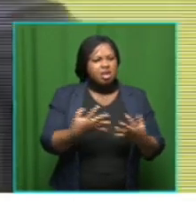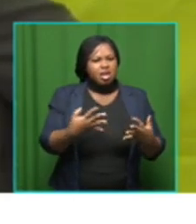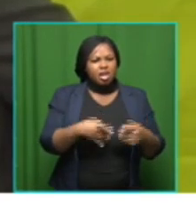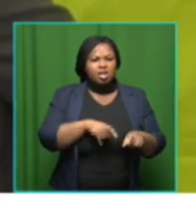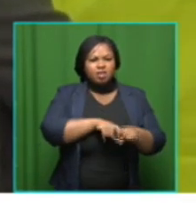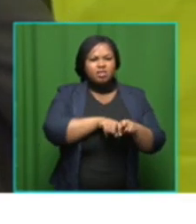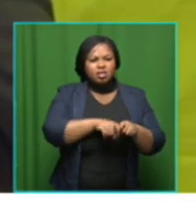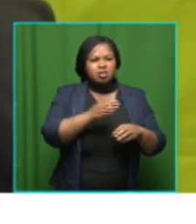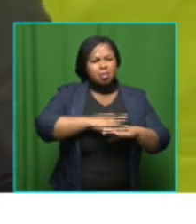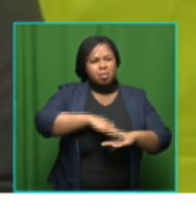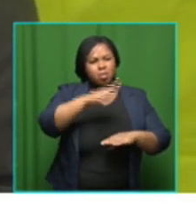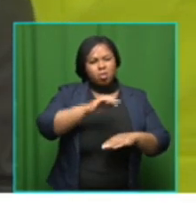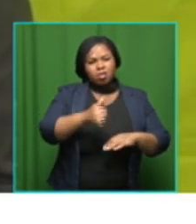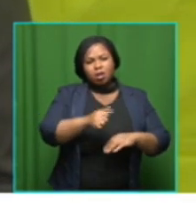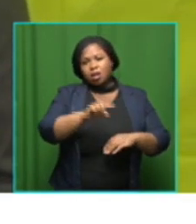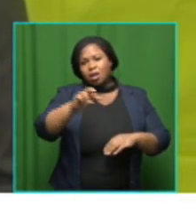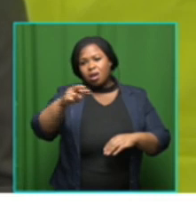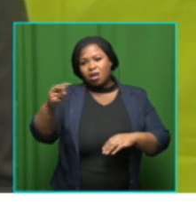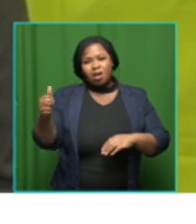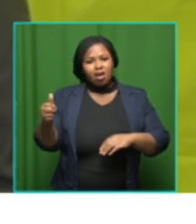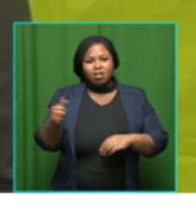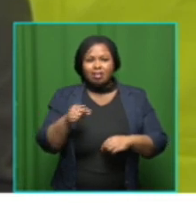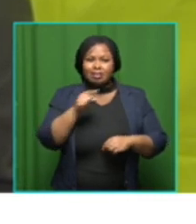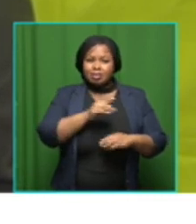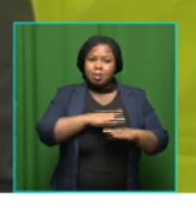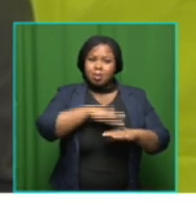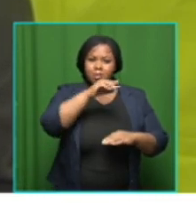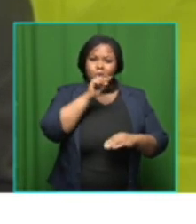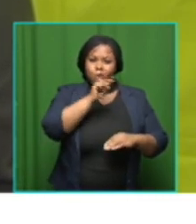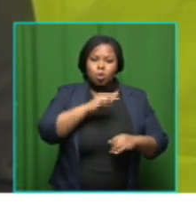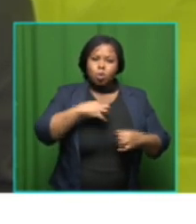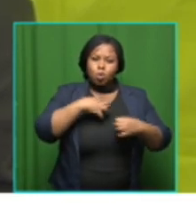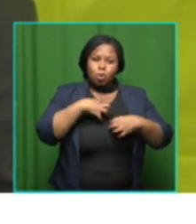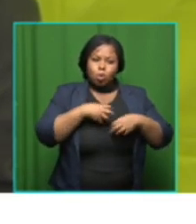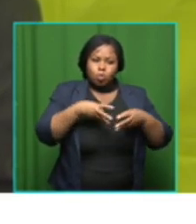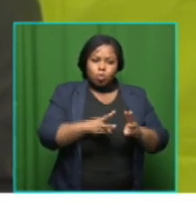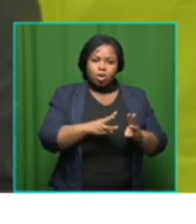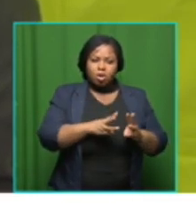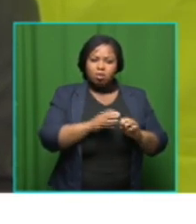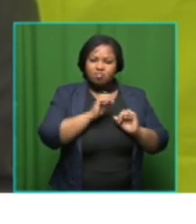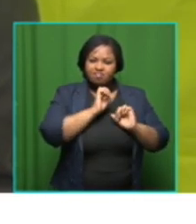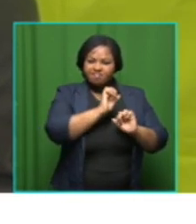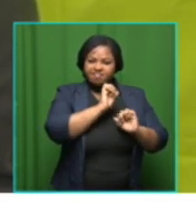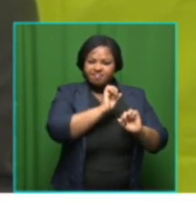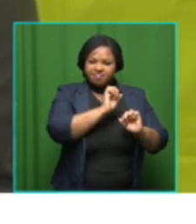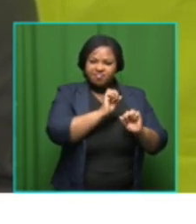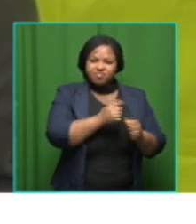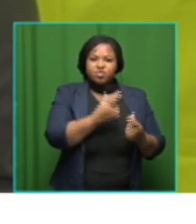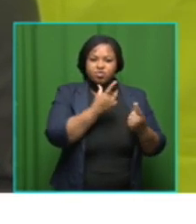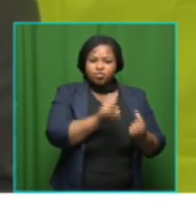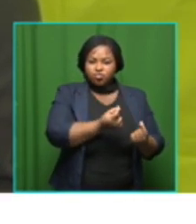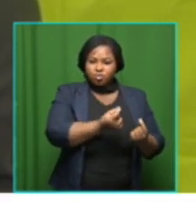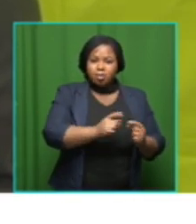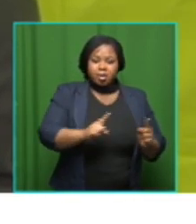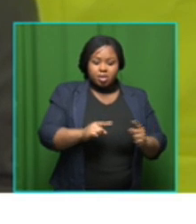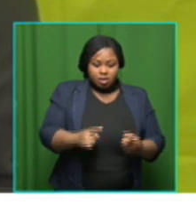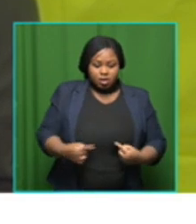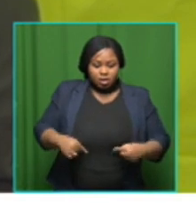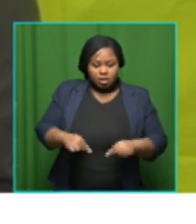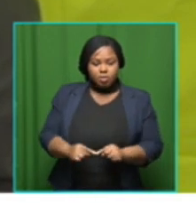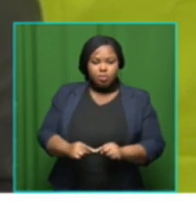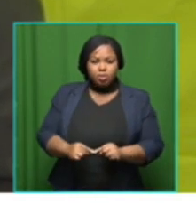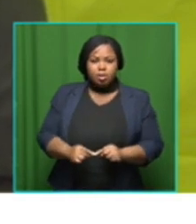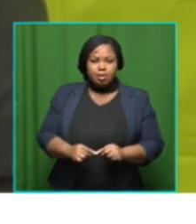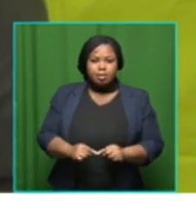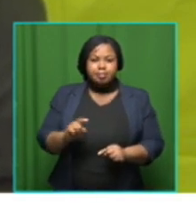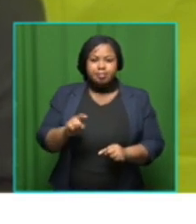any other country in the world. And they've used their own way of how they do it. But for us, we'll still have to remain